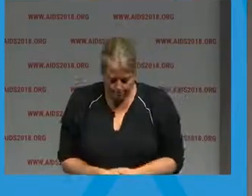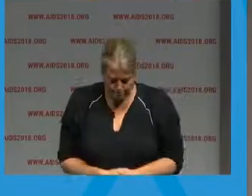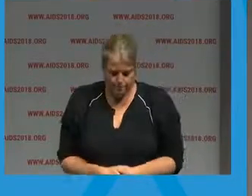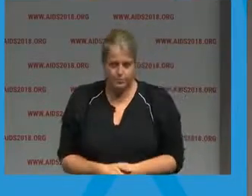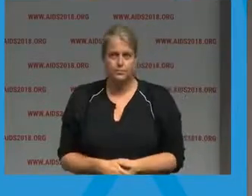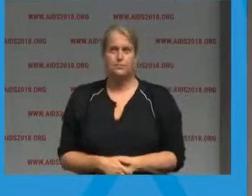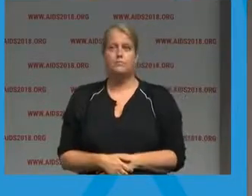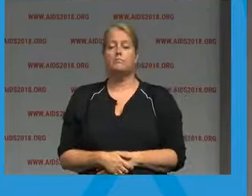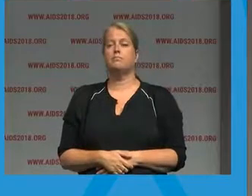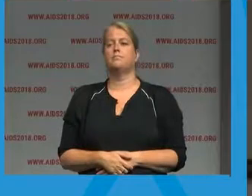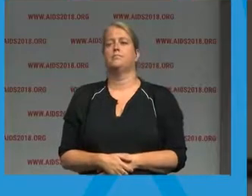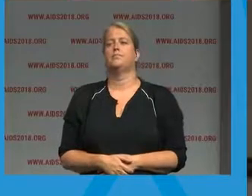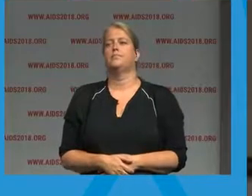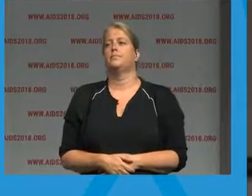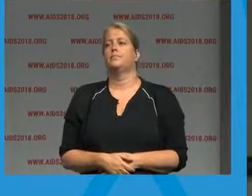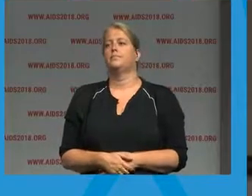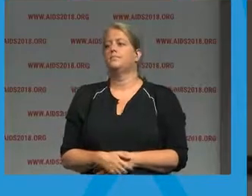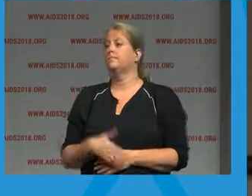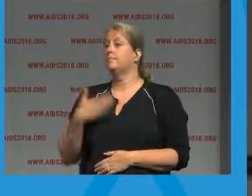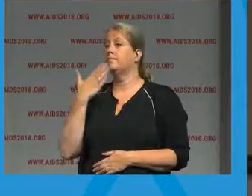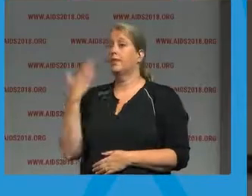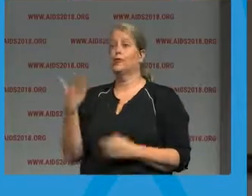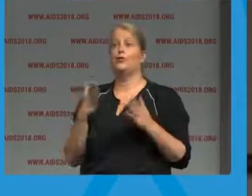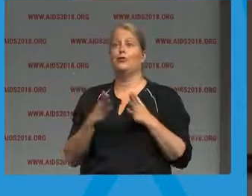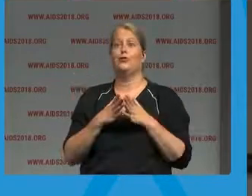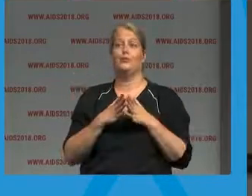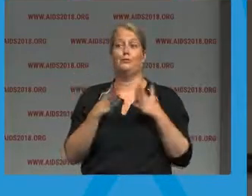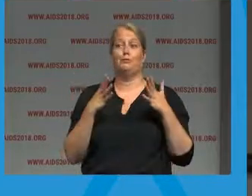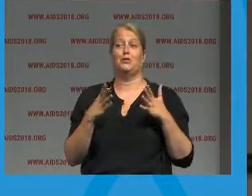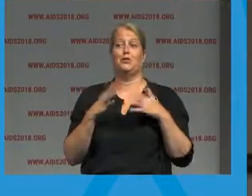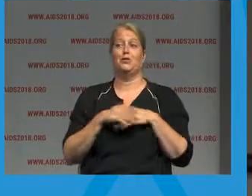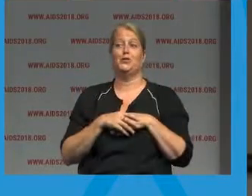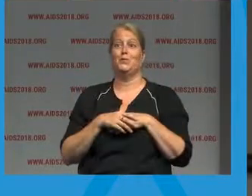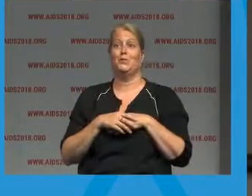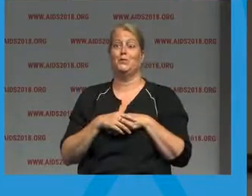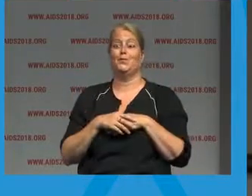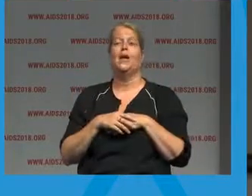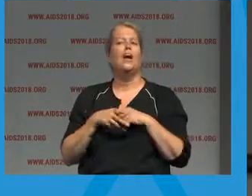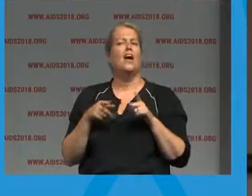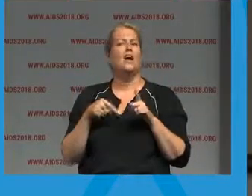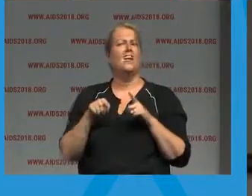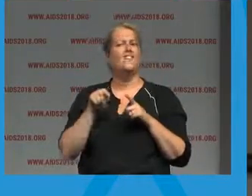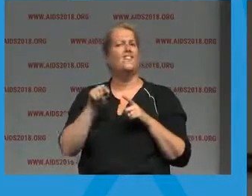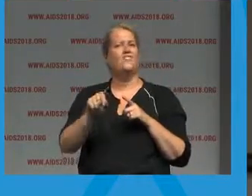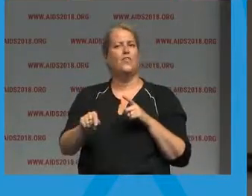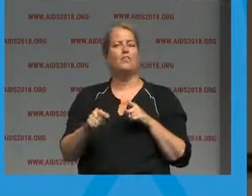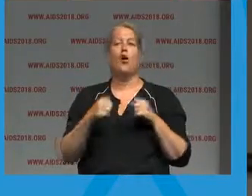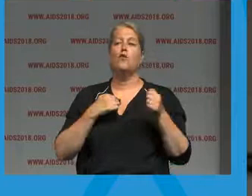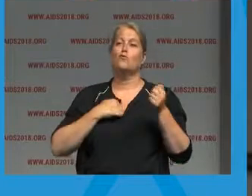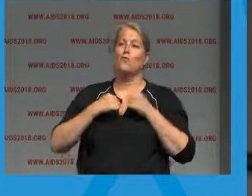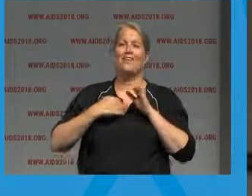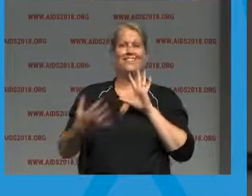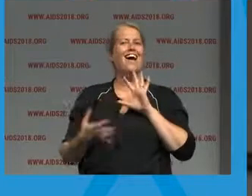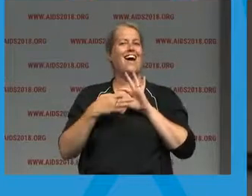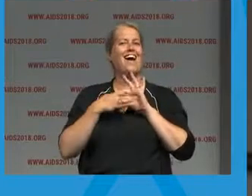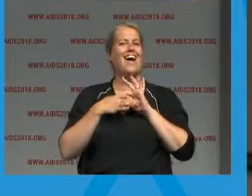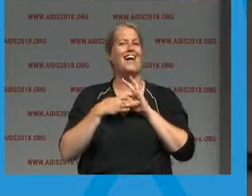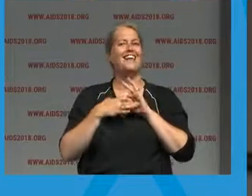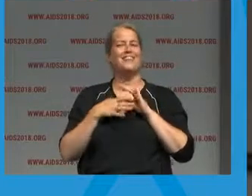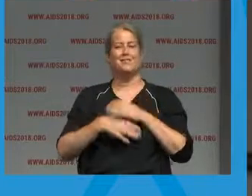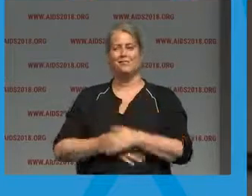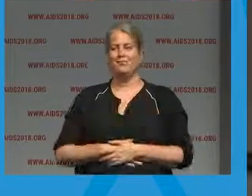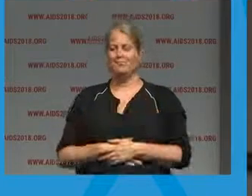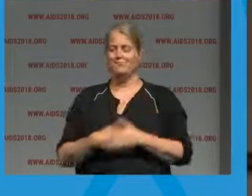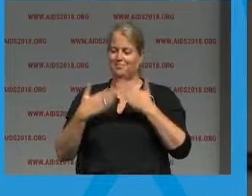Thank you. Thank you very much for commenting on Rwanda to the Honorable